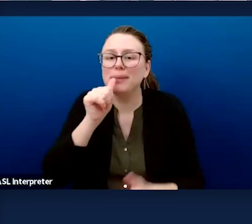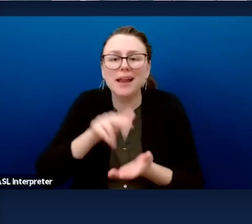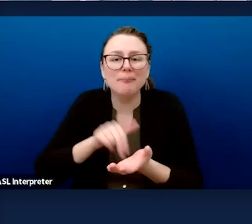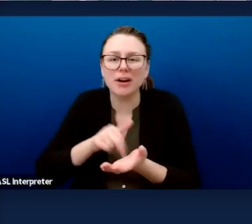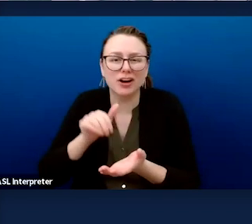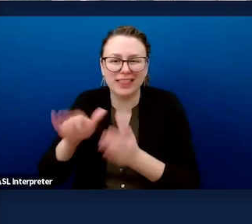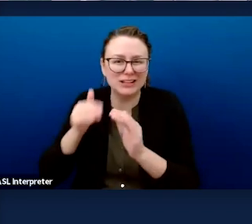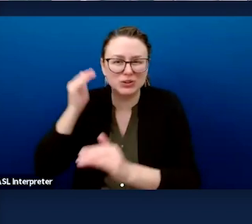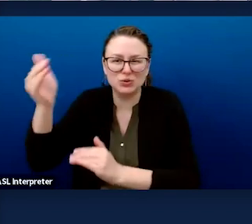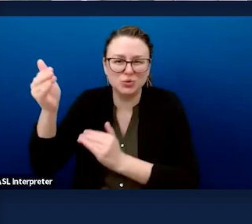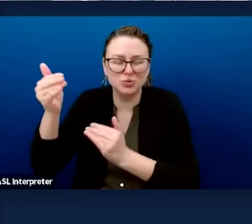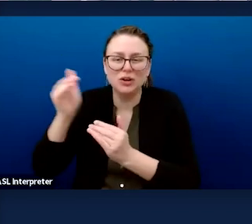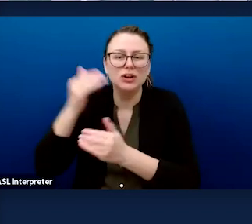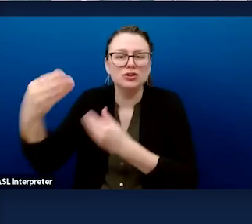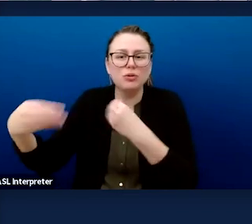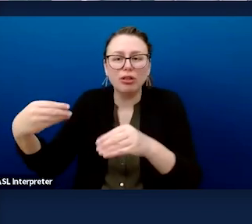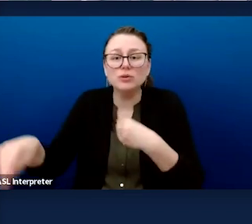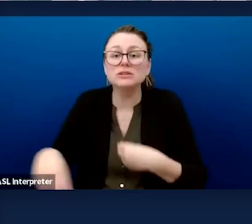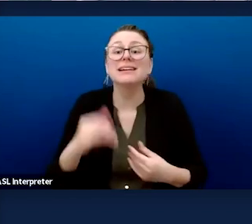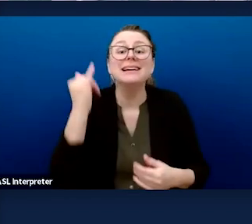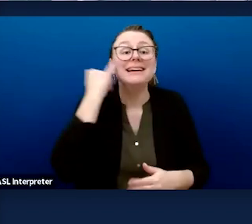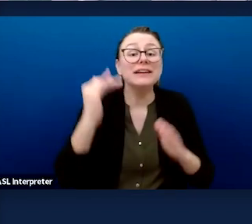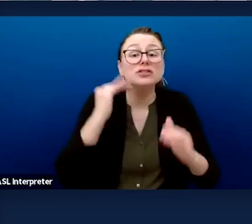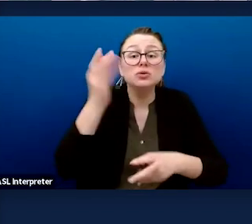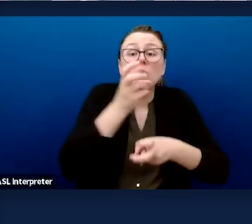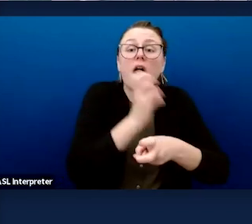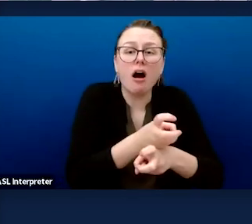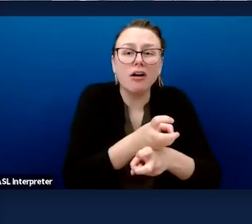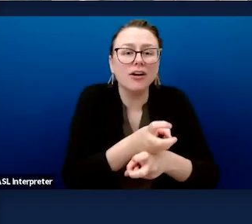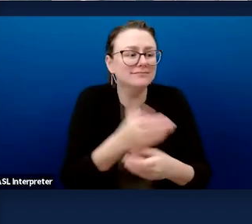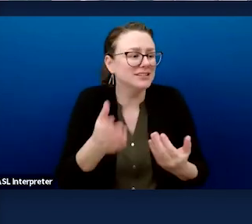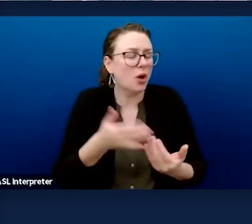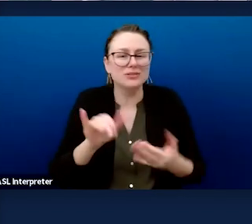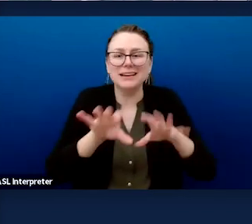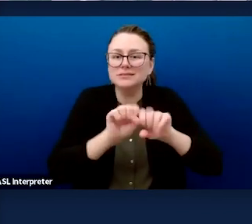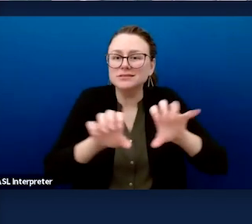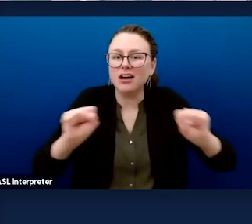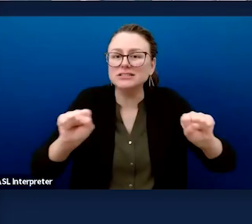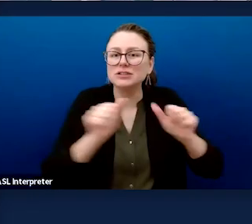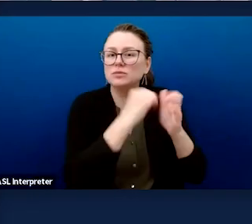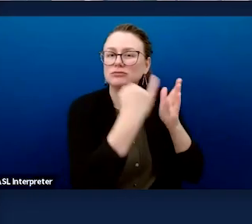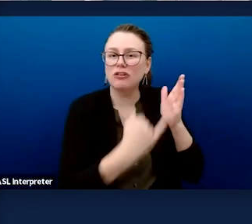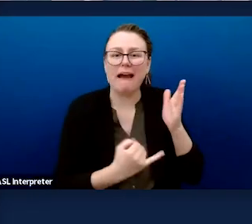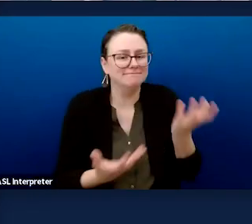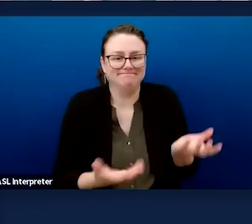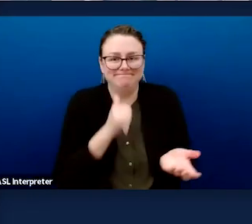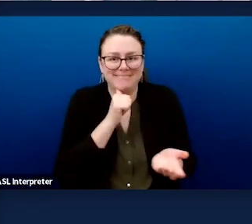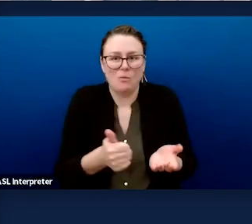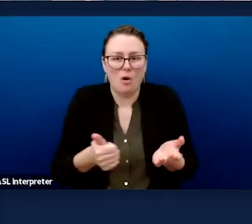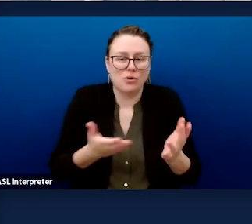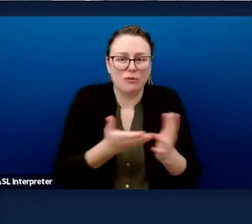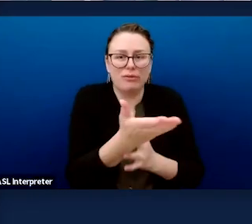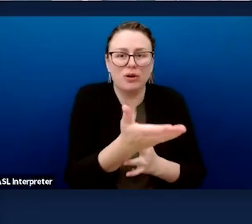hard like deer pellets or sausage like with cracks, where it won't move through properly either. And then too